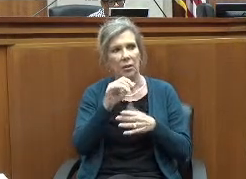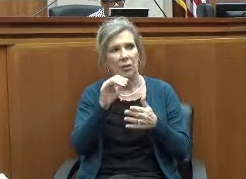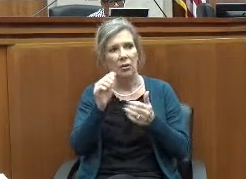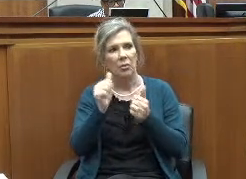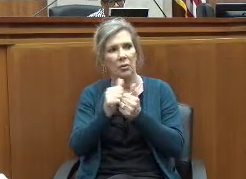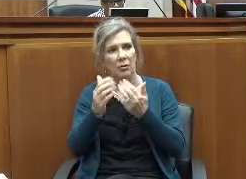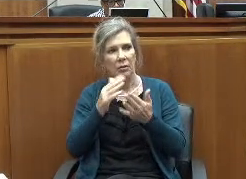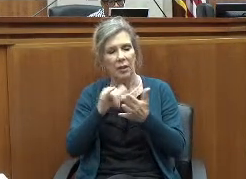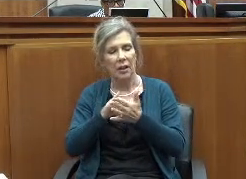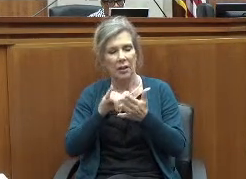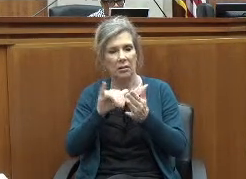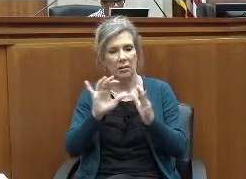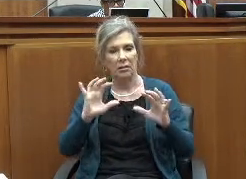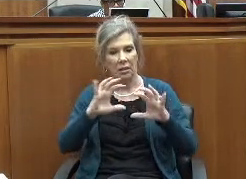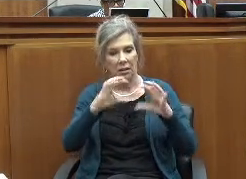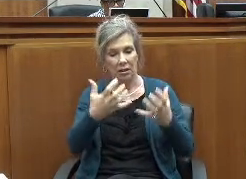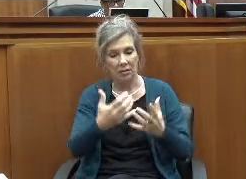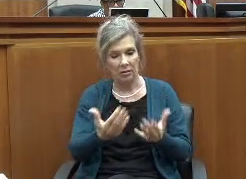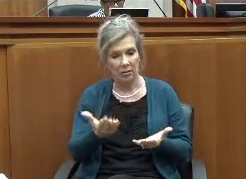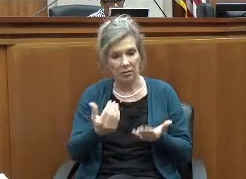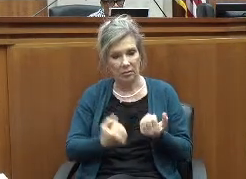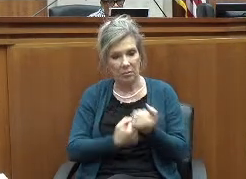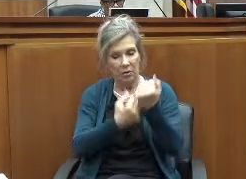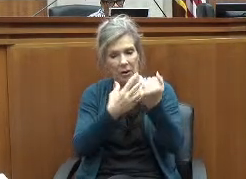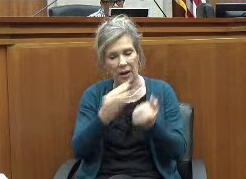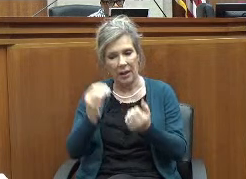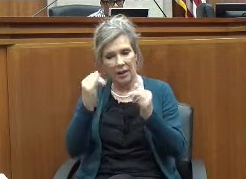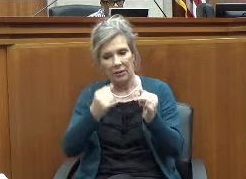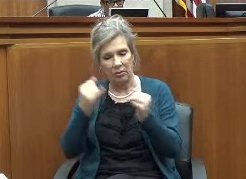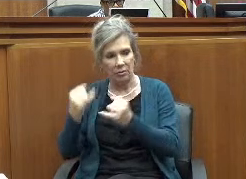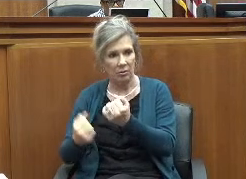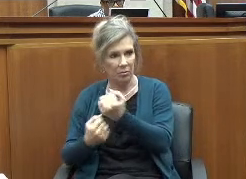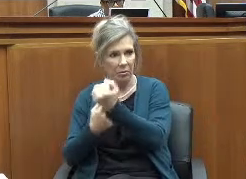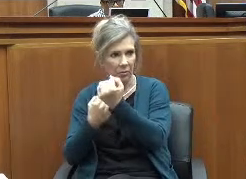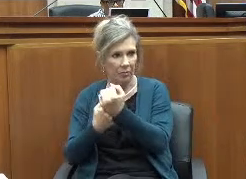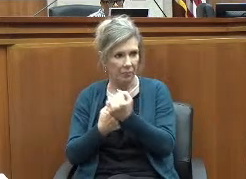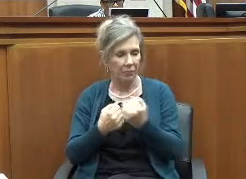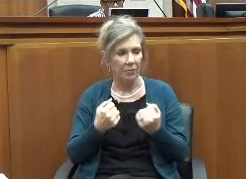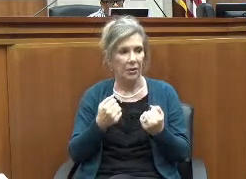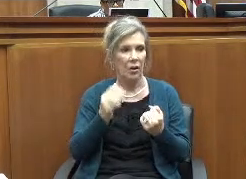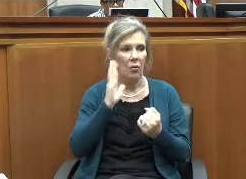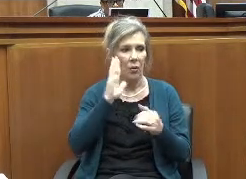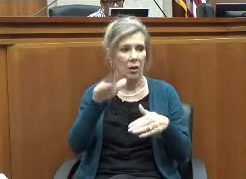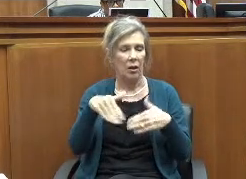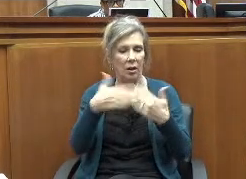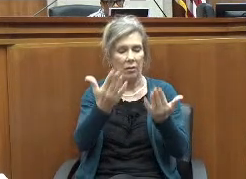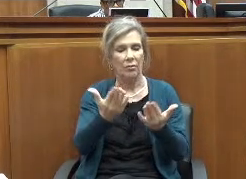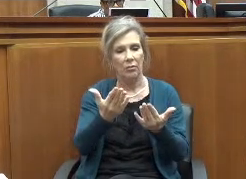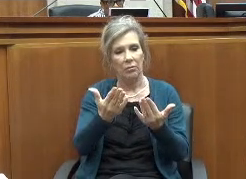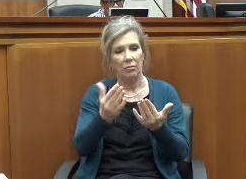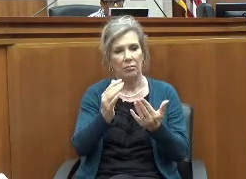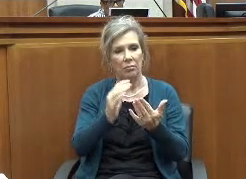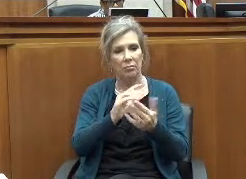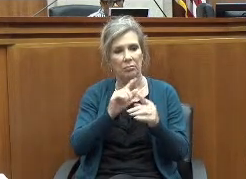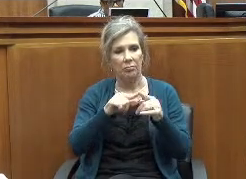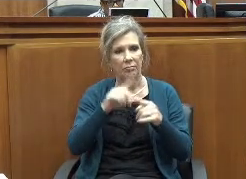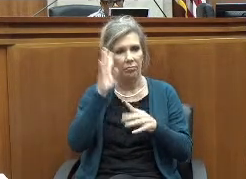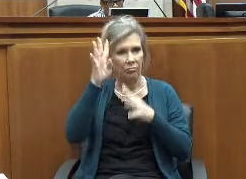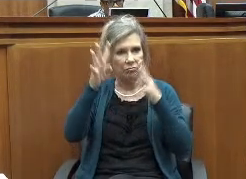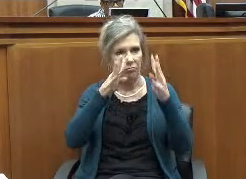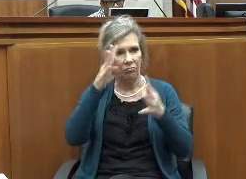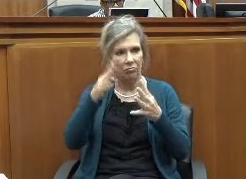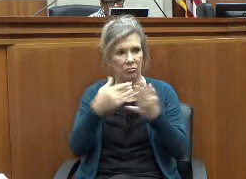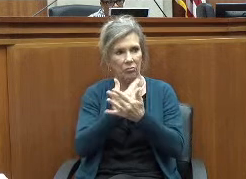and individually. LACA will offer a high-quality, innovative curriculum on an easy-to-use platform. Our teachers will be